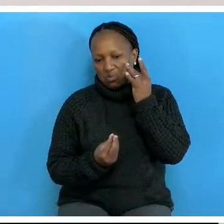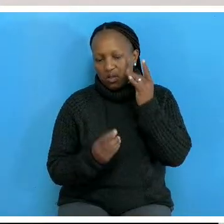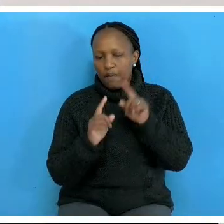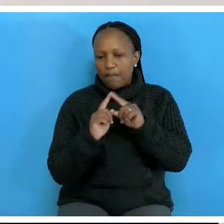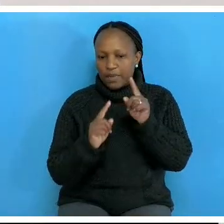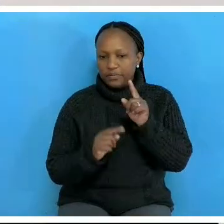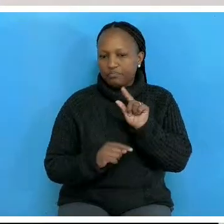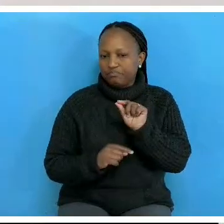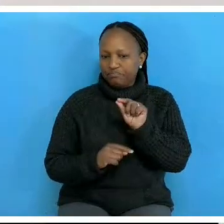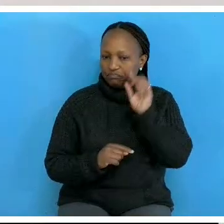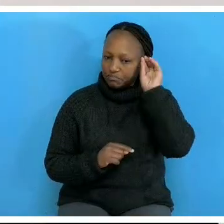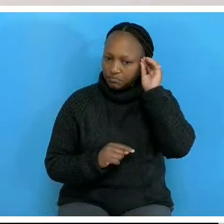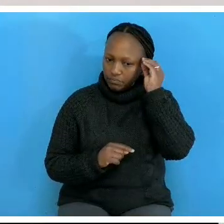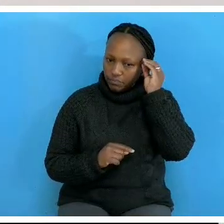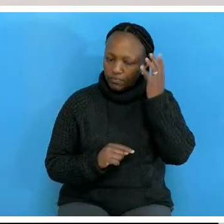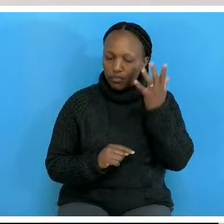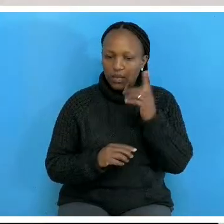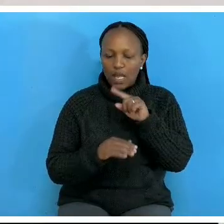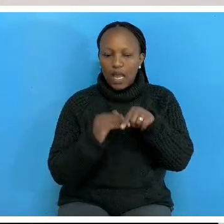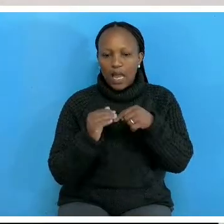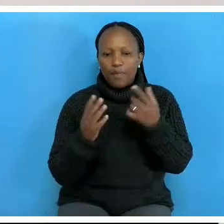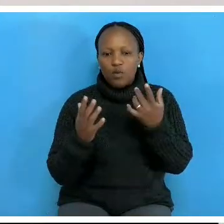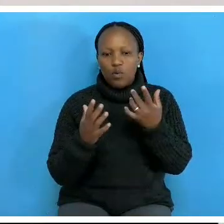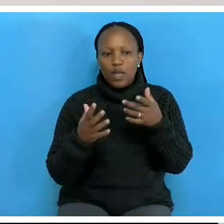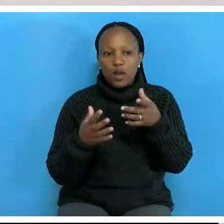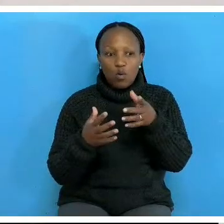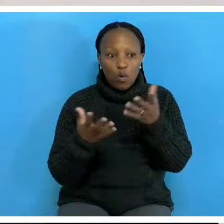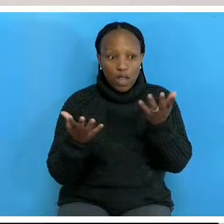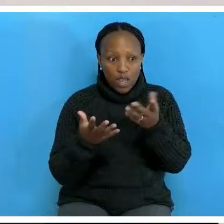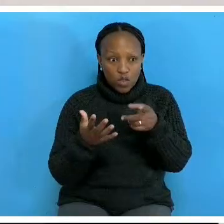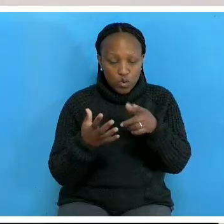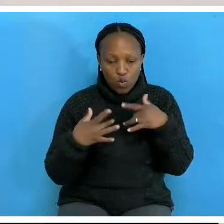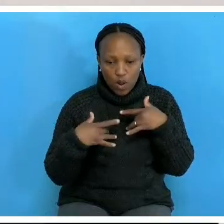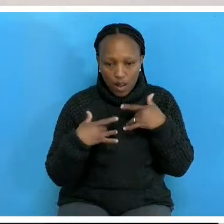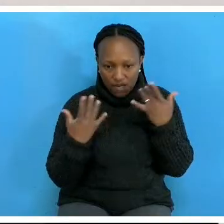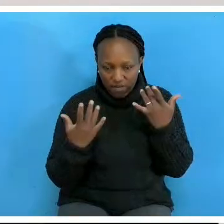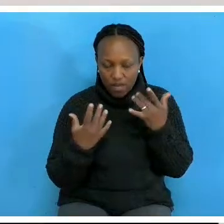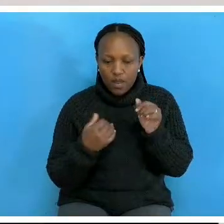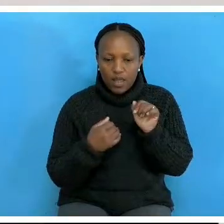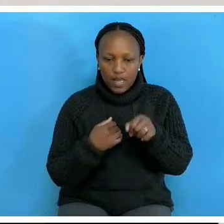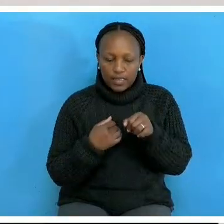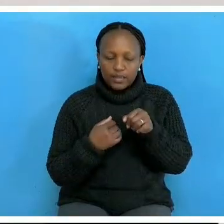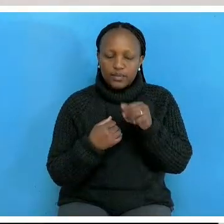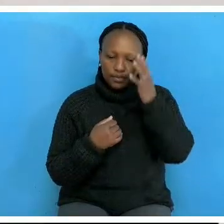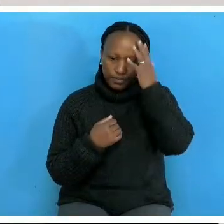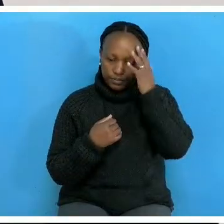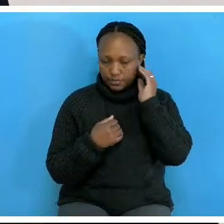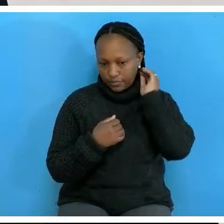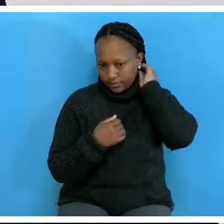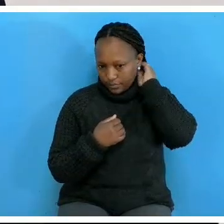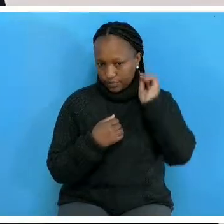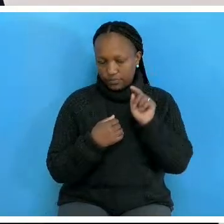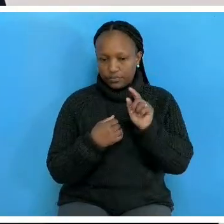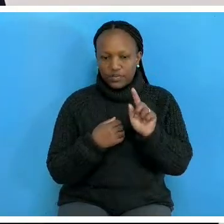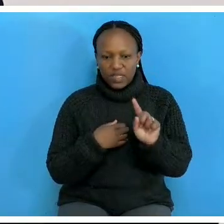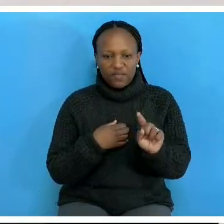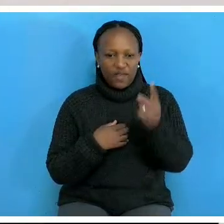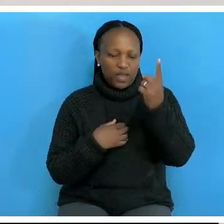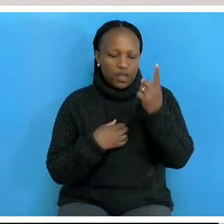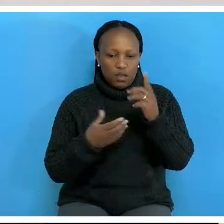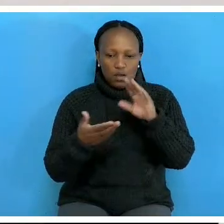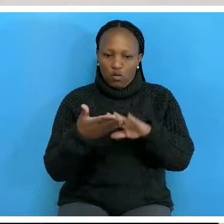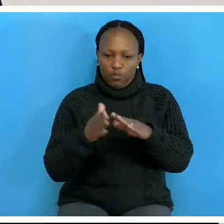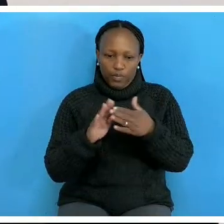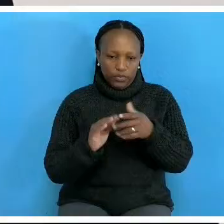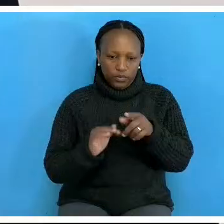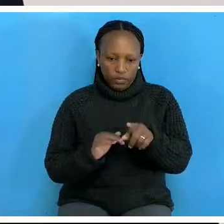interesting, because it's about what's happening here where you live. That's important. We do take note of that. And you're not the first community to tell us